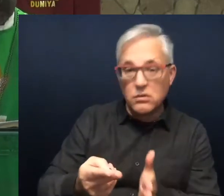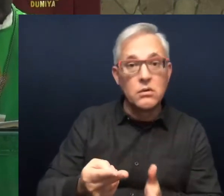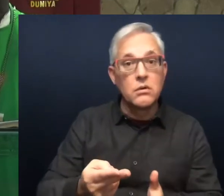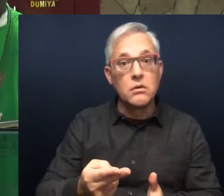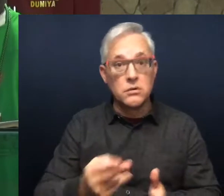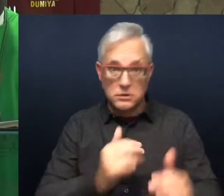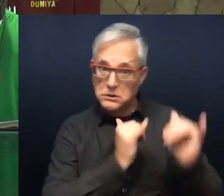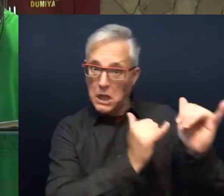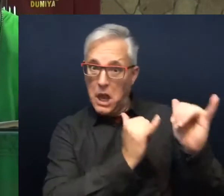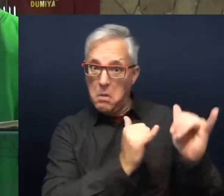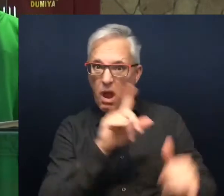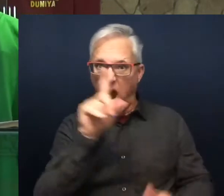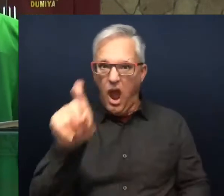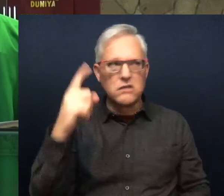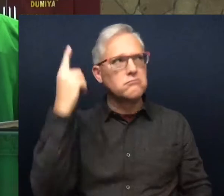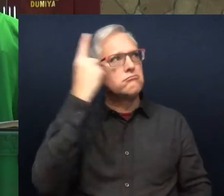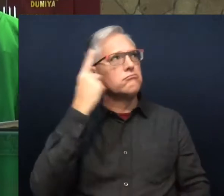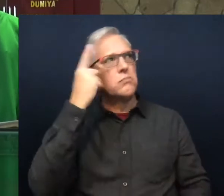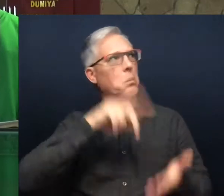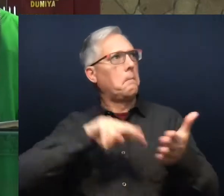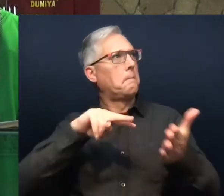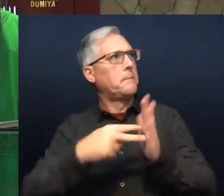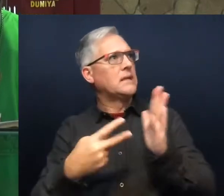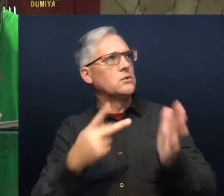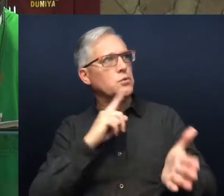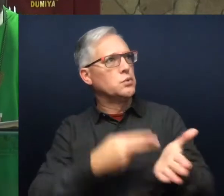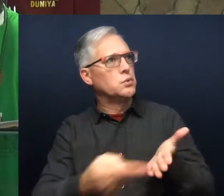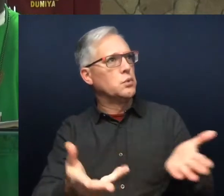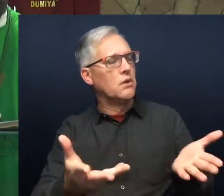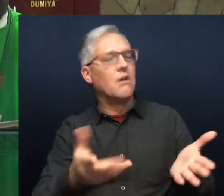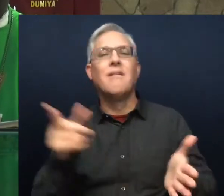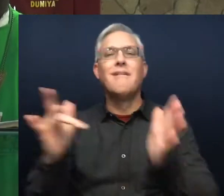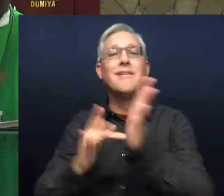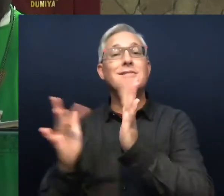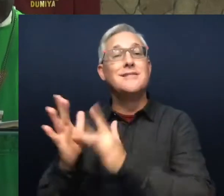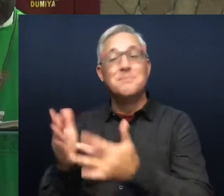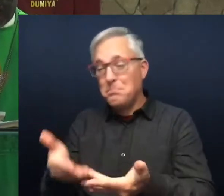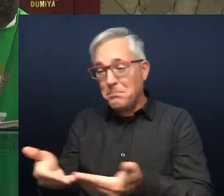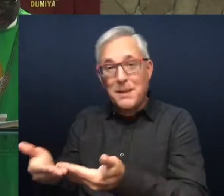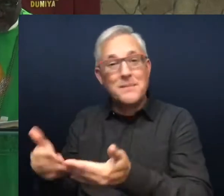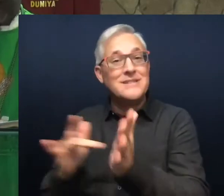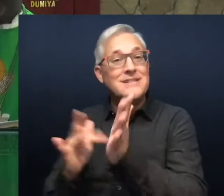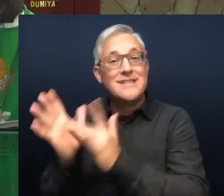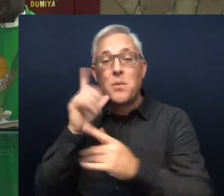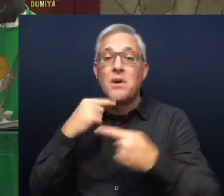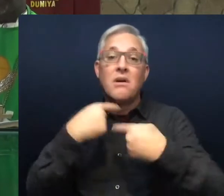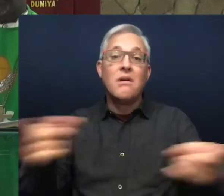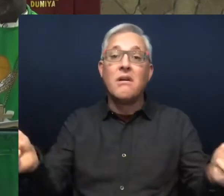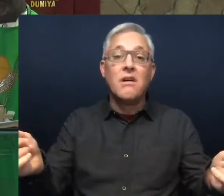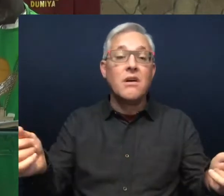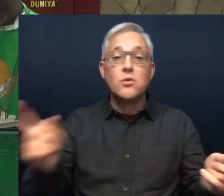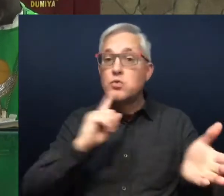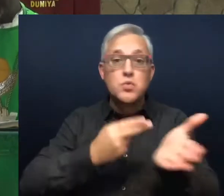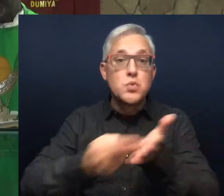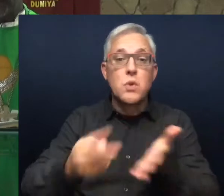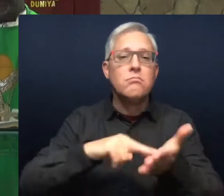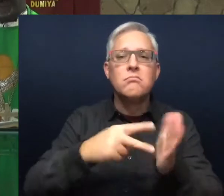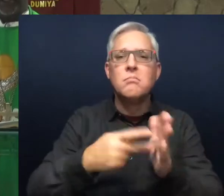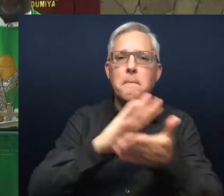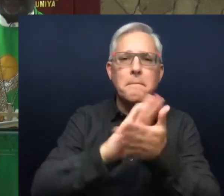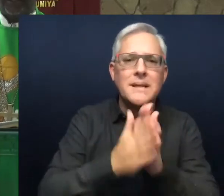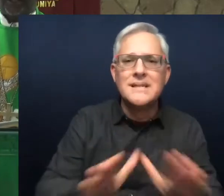He will tell us, this boy will tell us, that truth is peace, truth is joy, truth is hope, truth